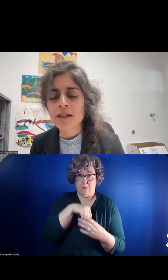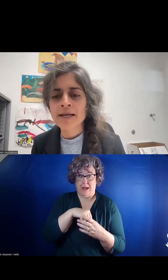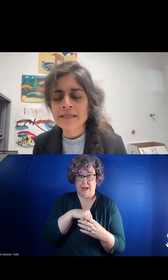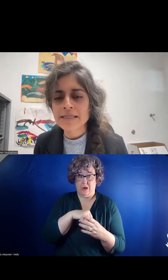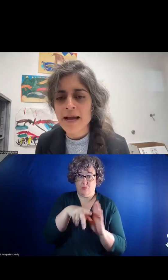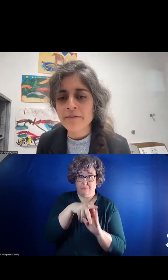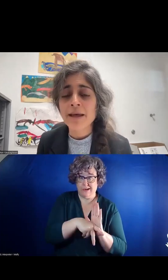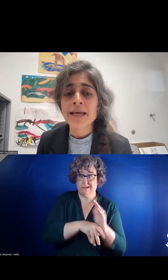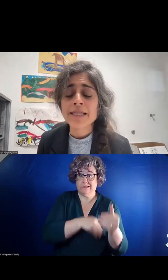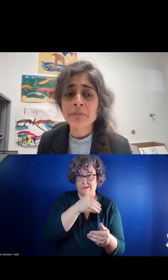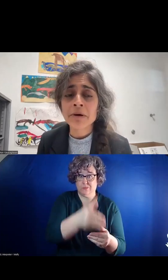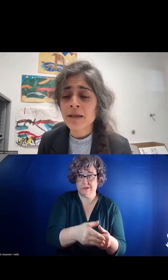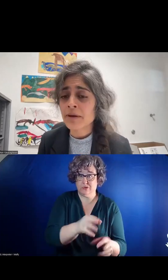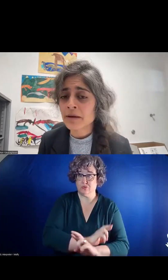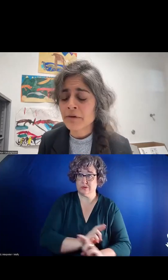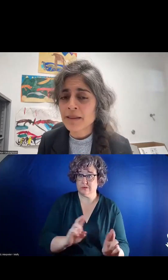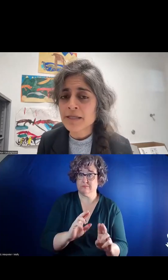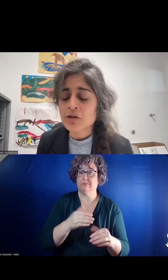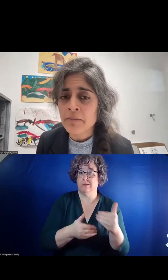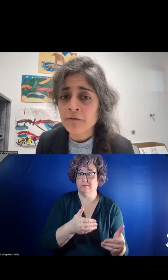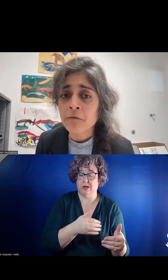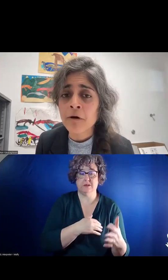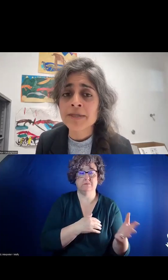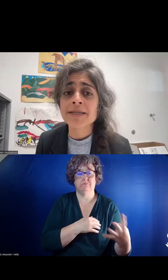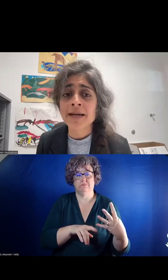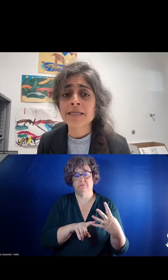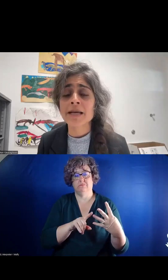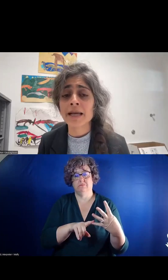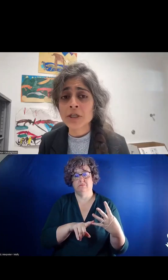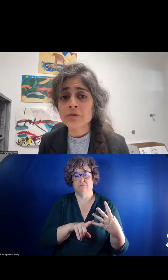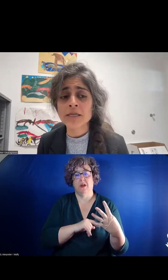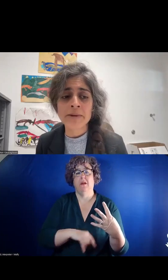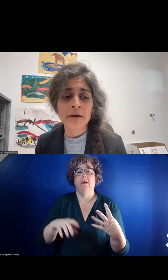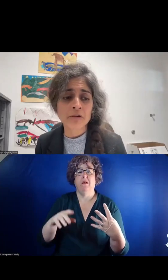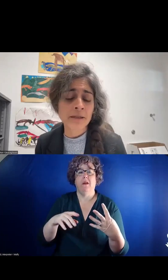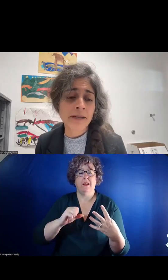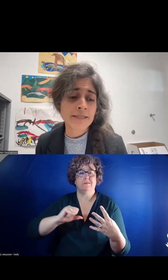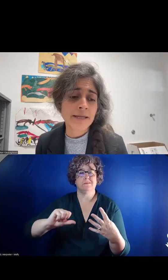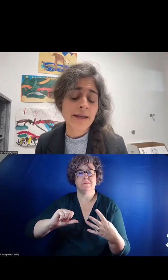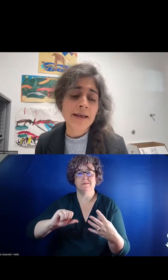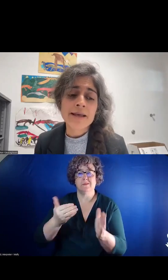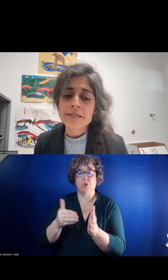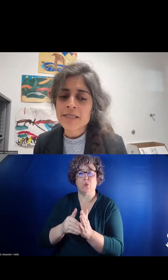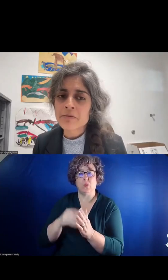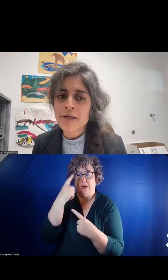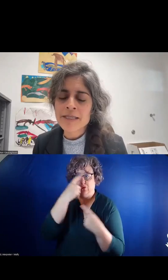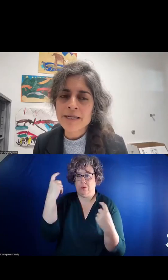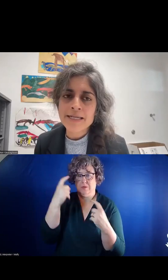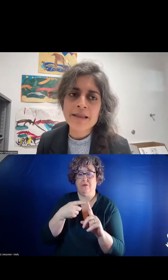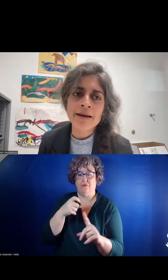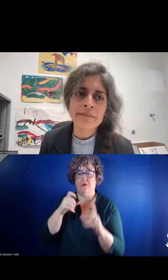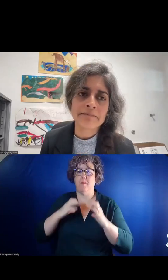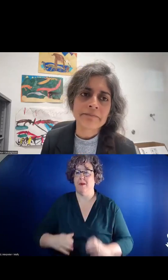re-traumatization of clients and staff. It's important that we integrate these trauma-informed tenets into our tobacco treatment. So let's move on